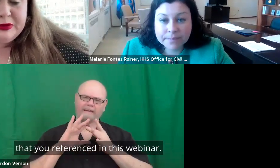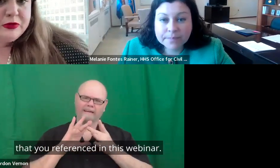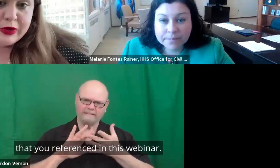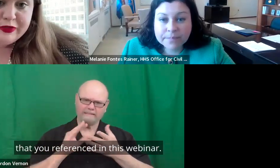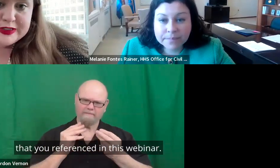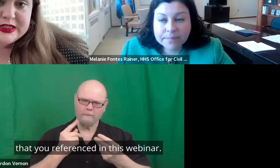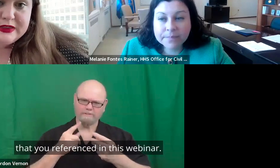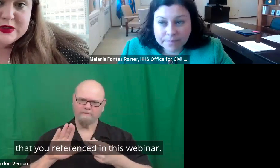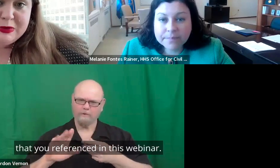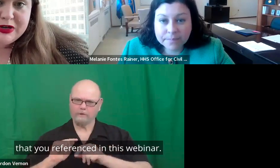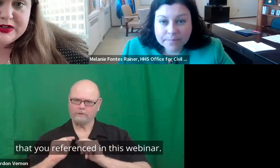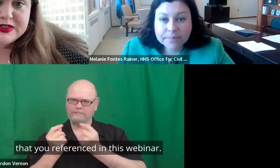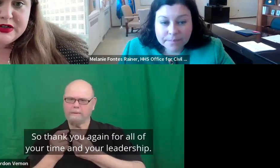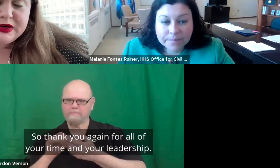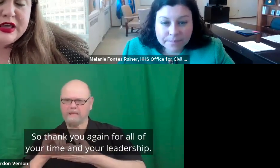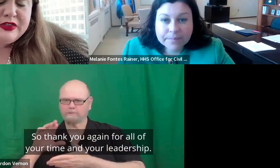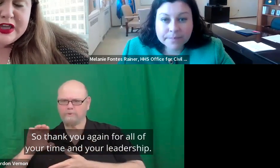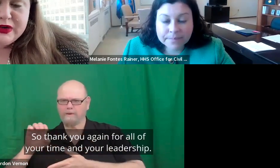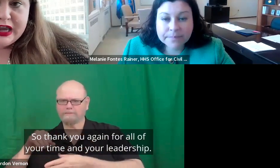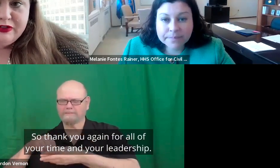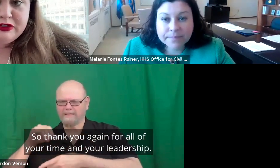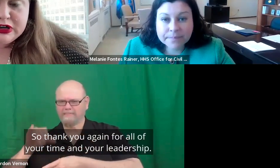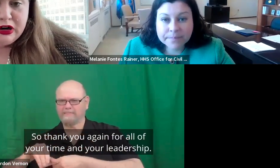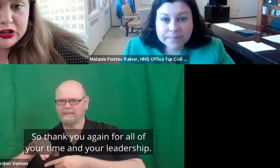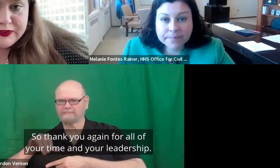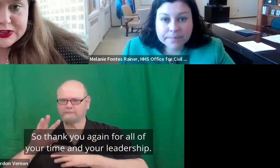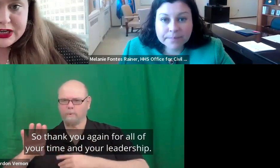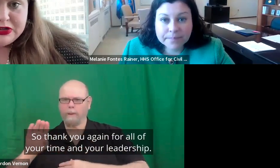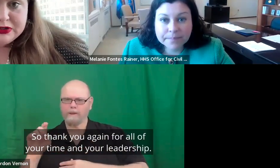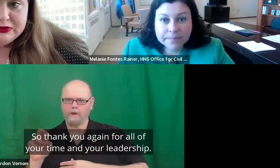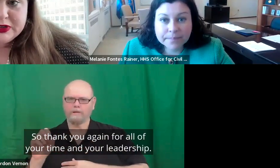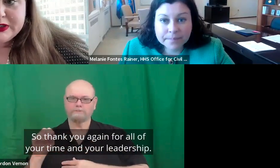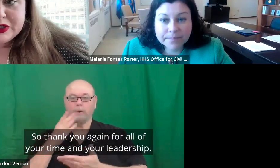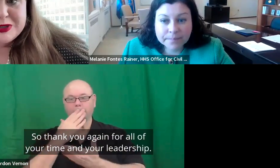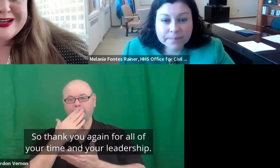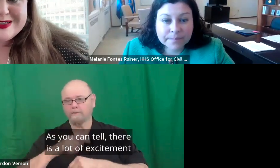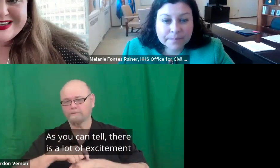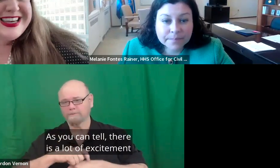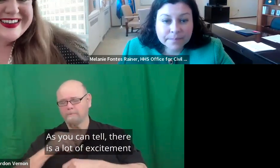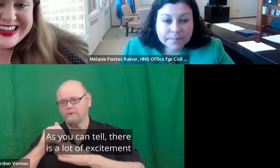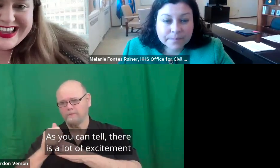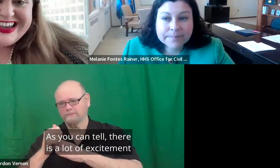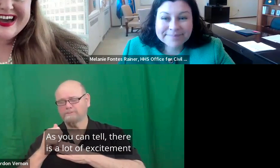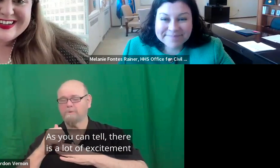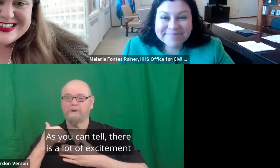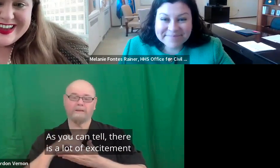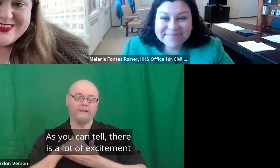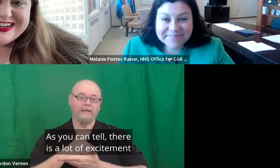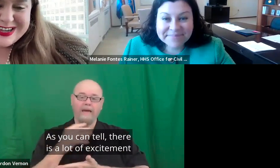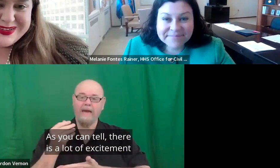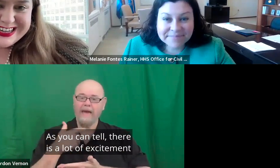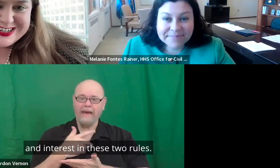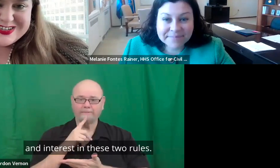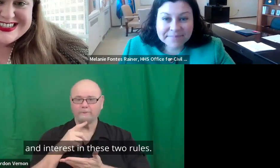you referenced in this webinar. So thank you again for all of your time and your leadership. As you can tell, there is a